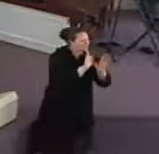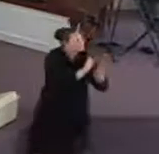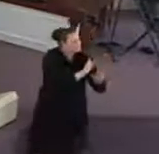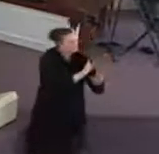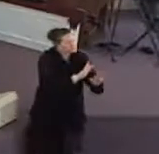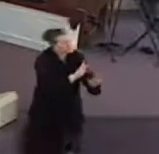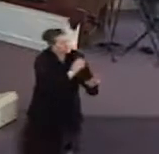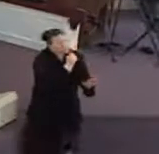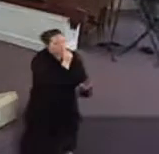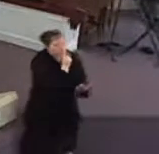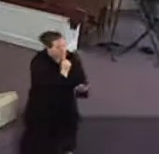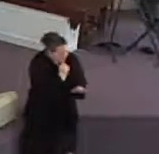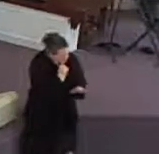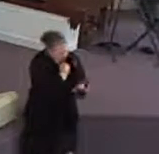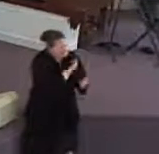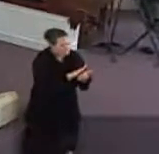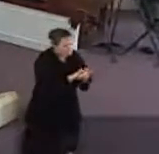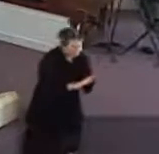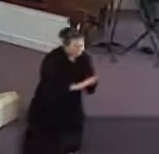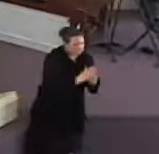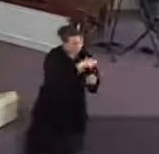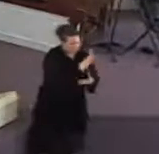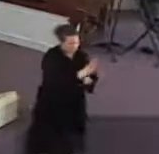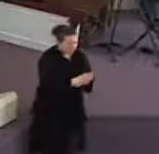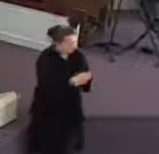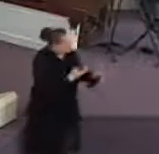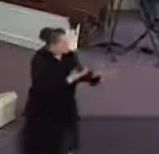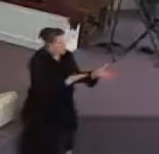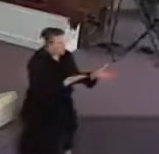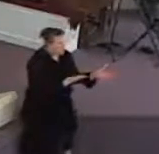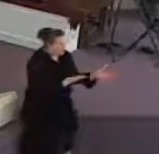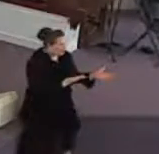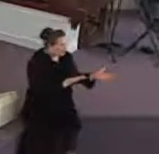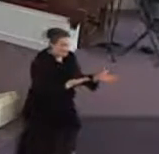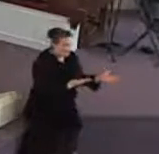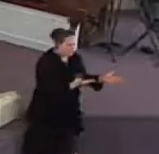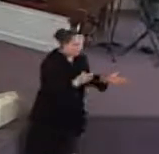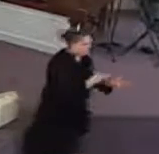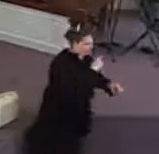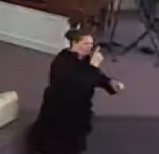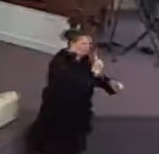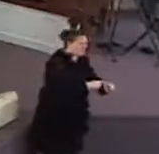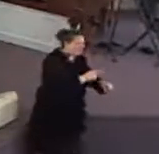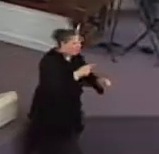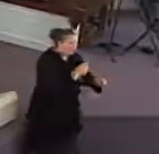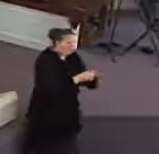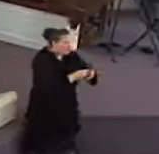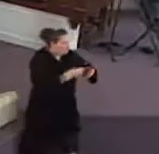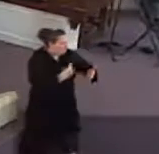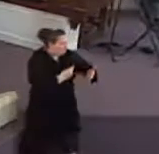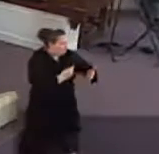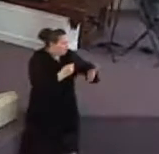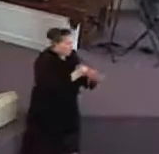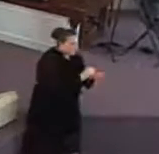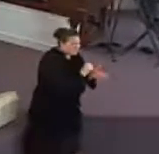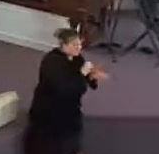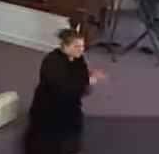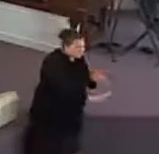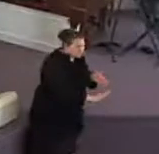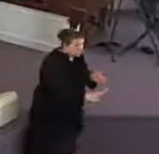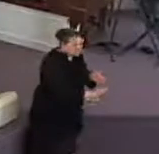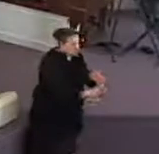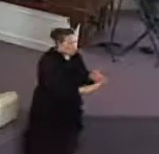God. God waited a long time before he destroyed the cities of God, Sodom and Gomorrah, and he would have even spared them if there would have been 10 that